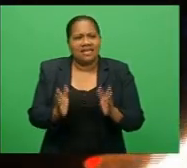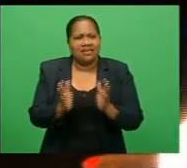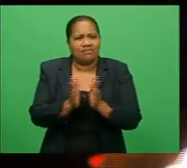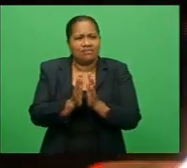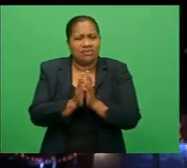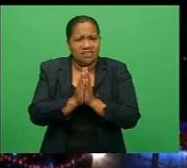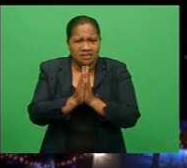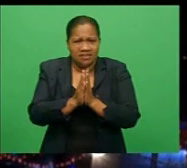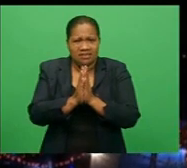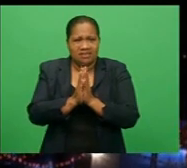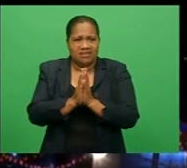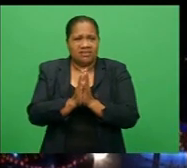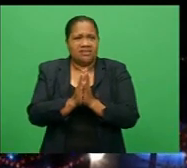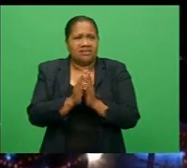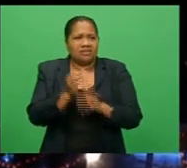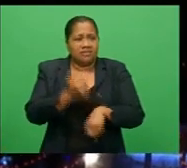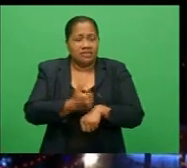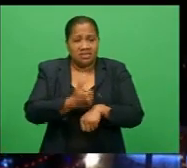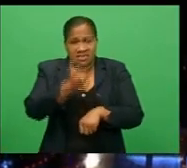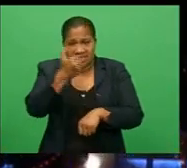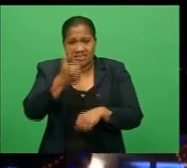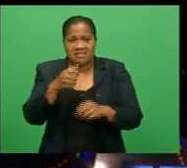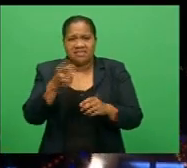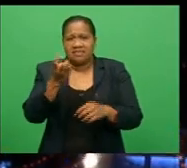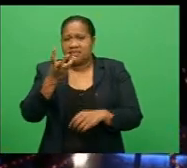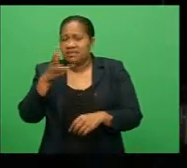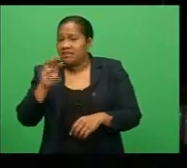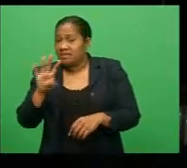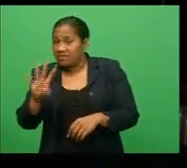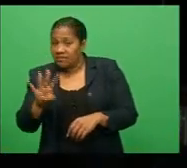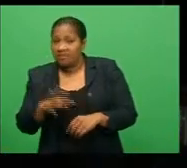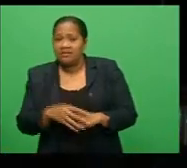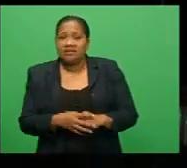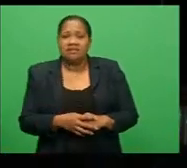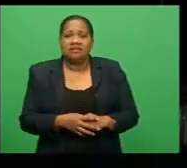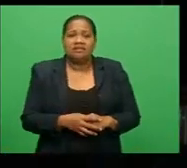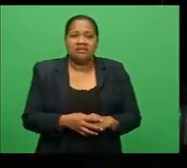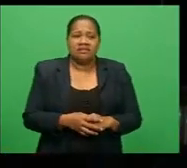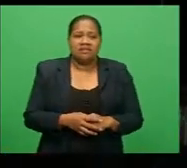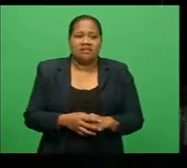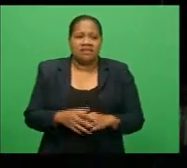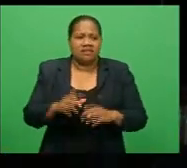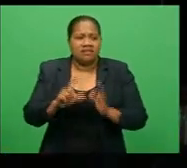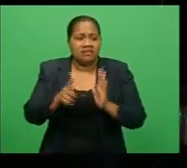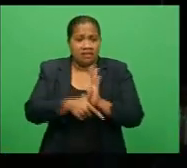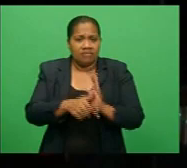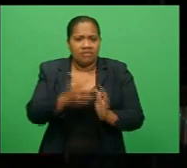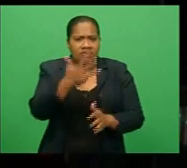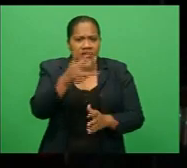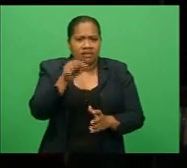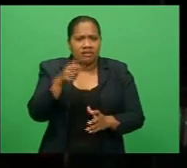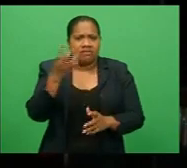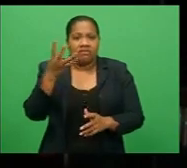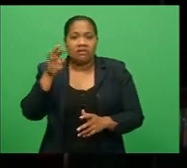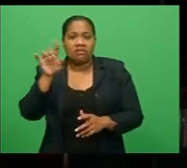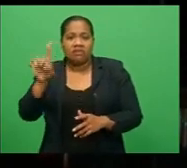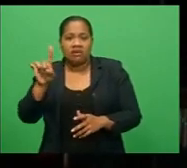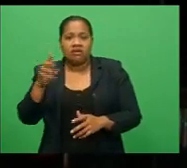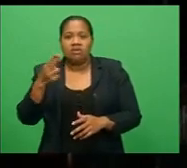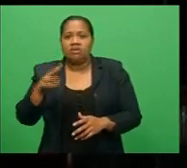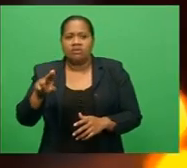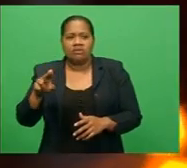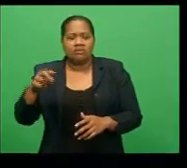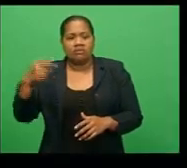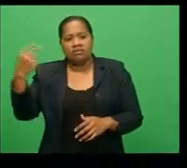is at 6:24 in the morning you will start, and the auspicious time is 9:41 to 11:18. That's